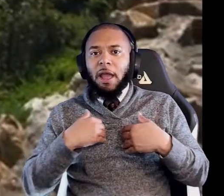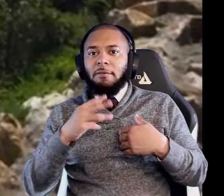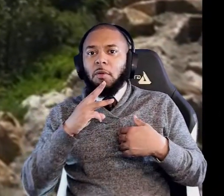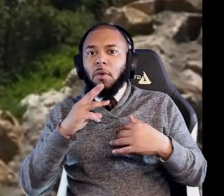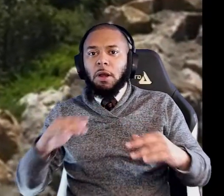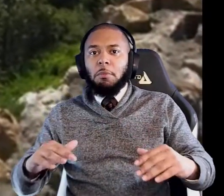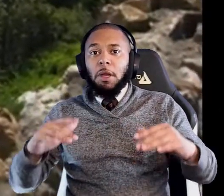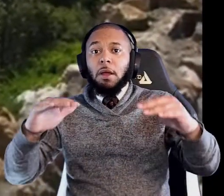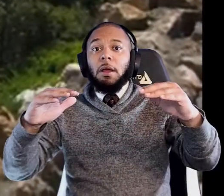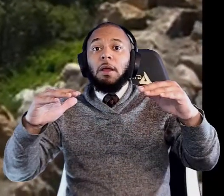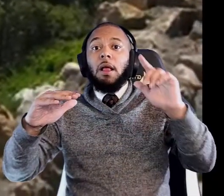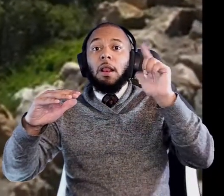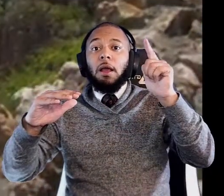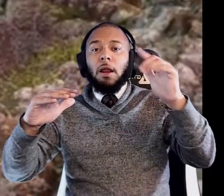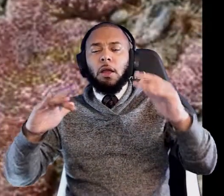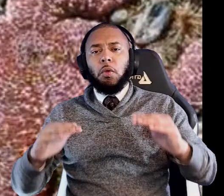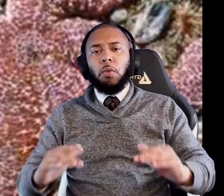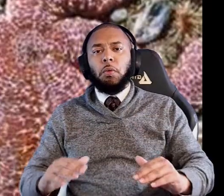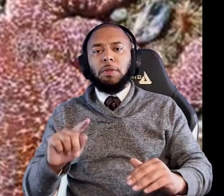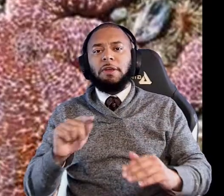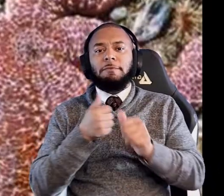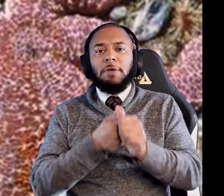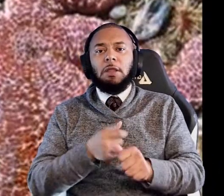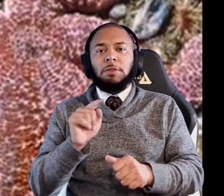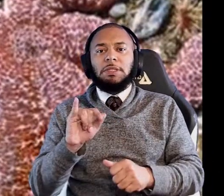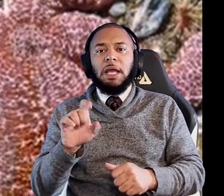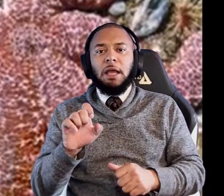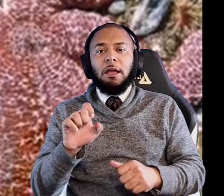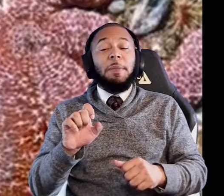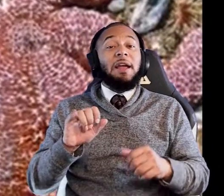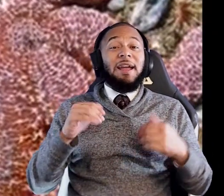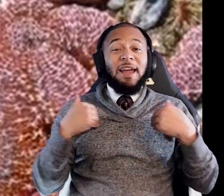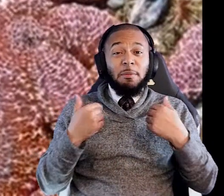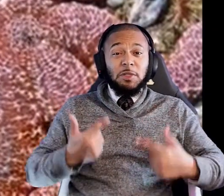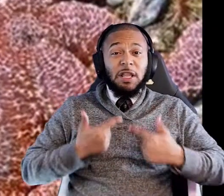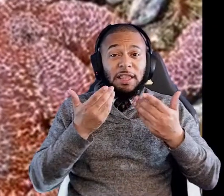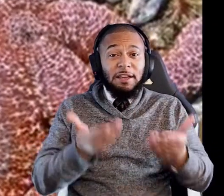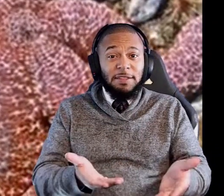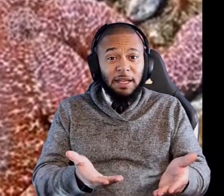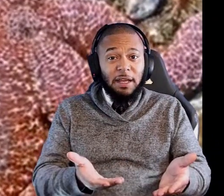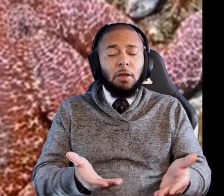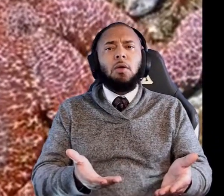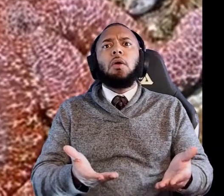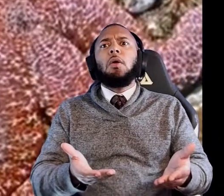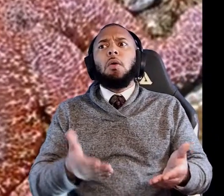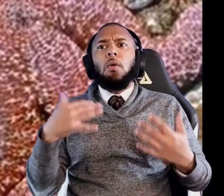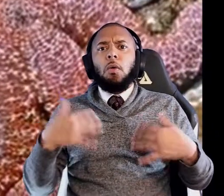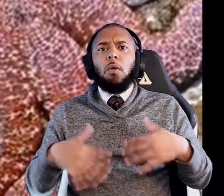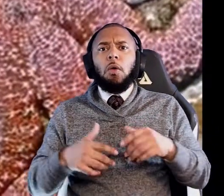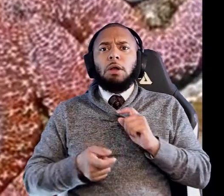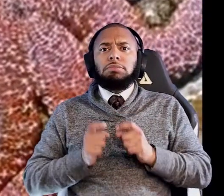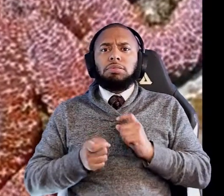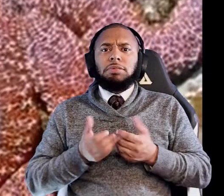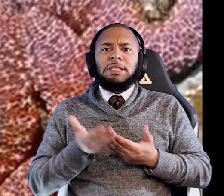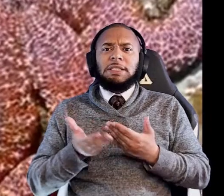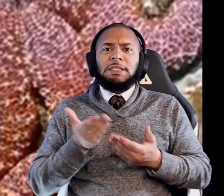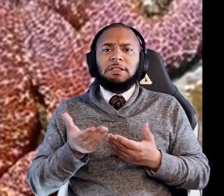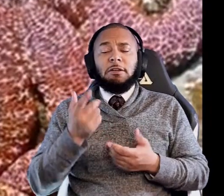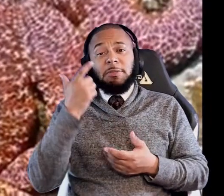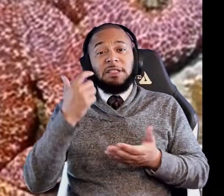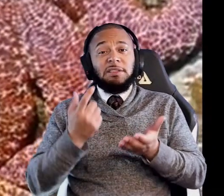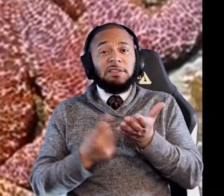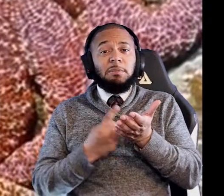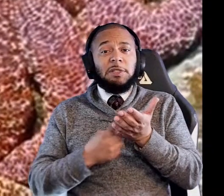areas. However, if you live there, you have to have a lot of adaptation to be able to survive, sometimes covered in water,